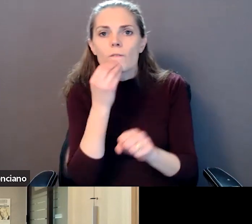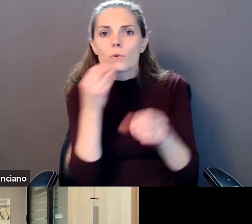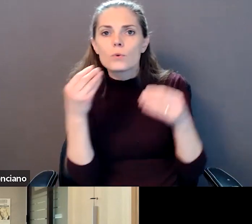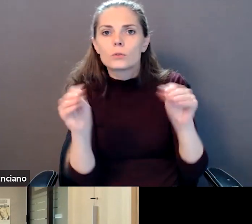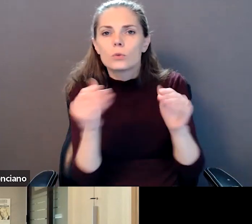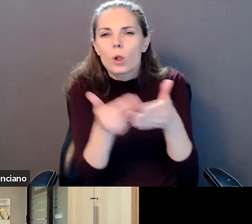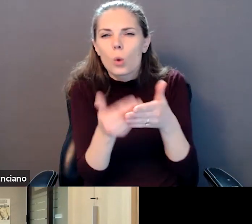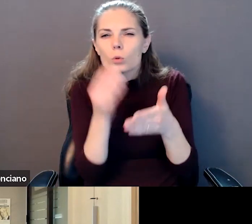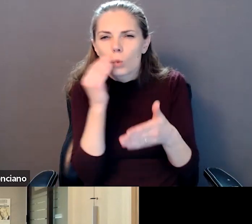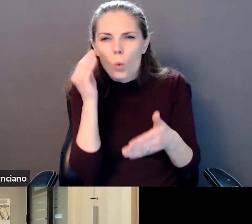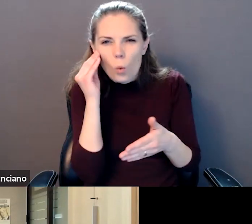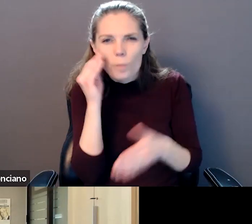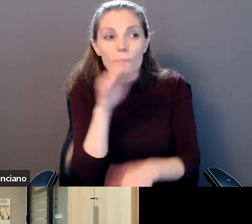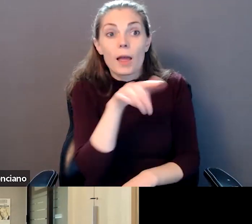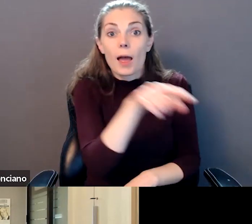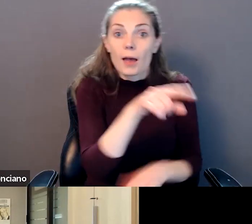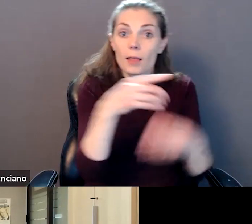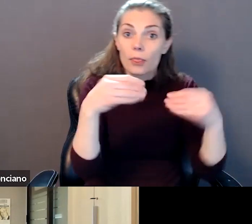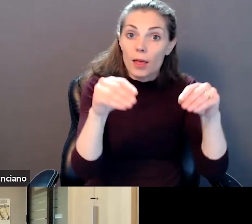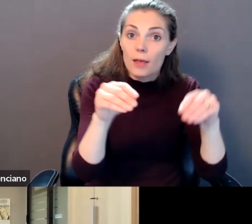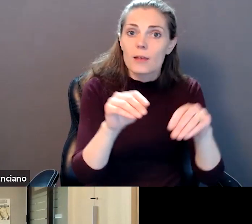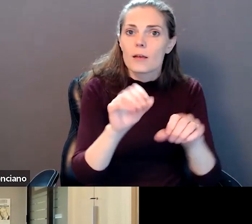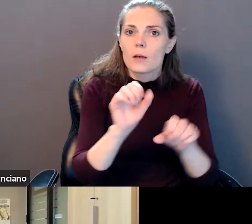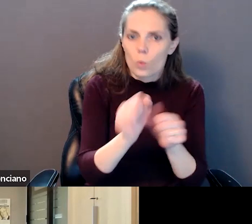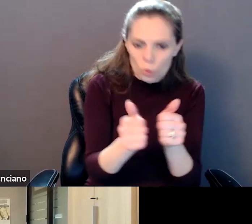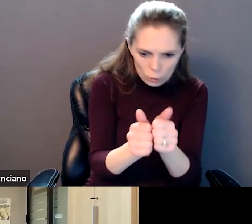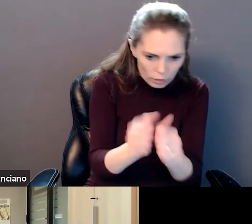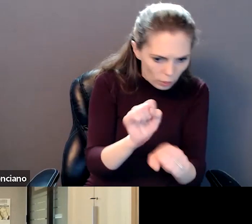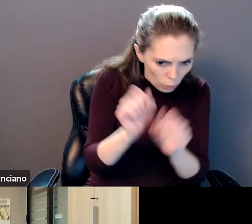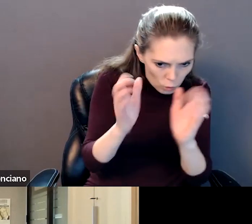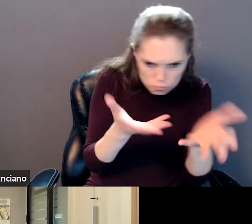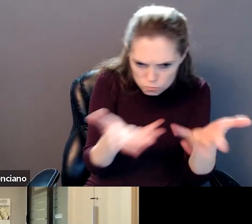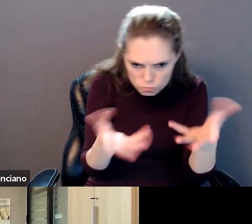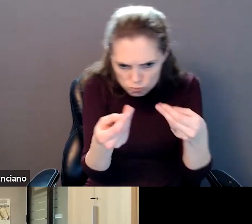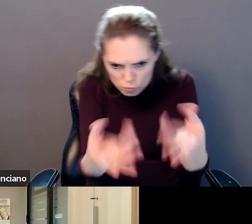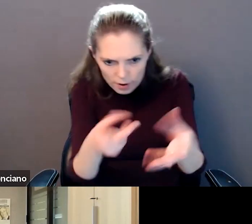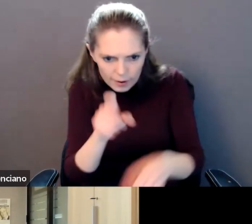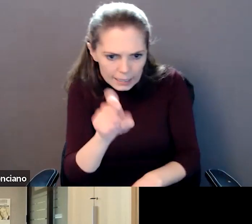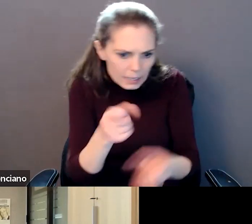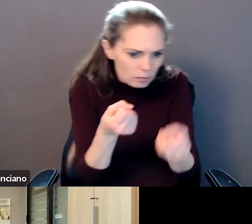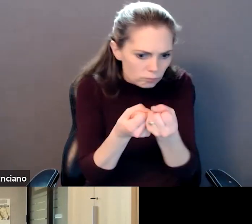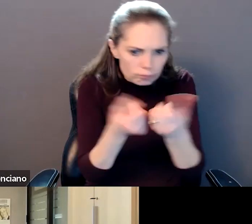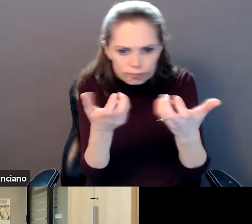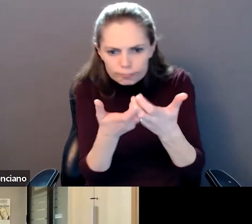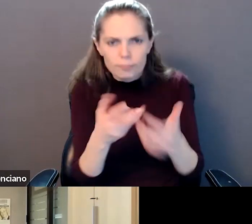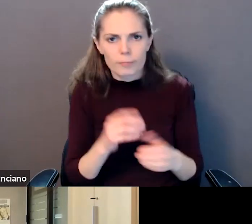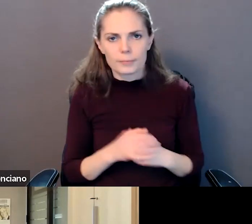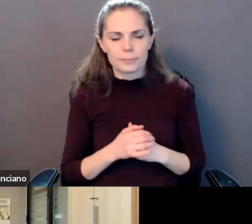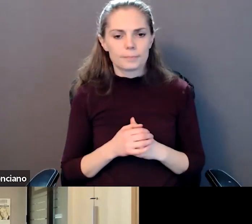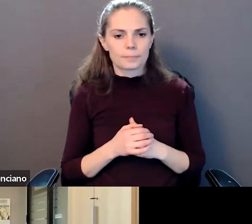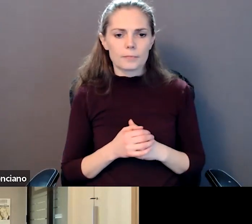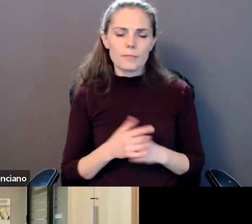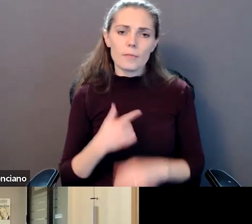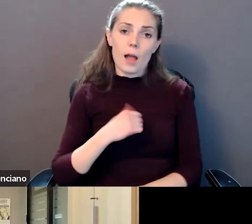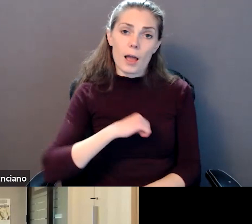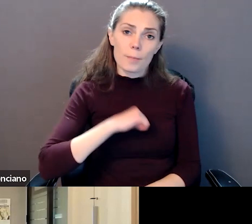workers to accommodate them with whatever the needs are and to provide any additional supports they may need. I'm so proud to say that